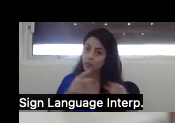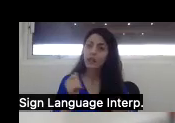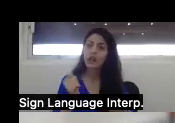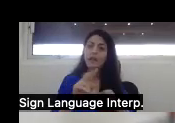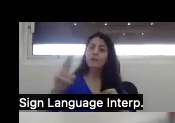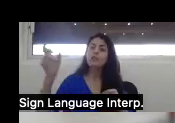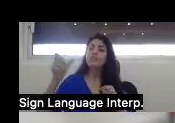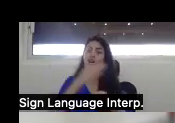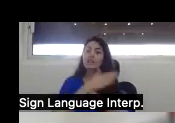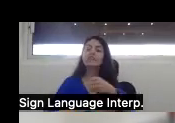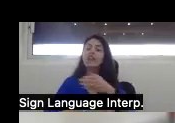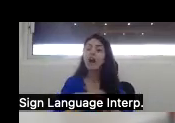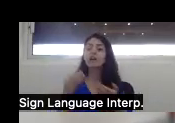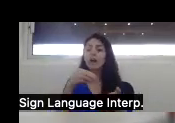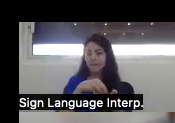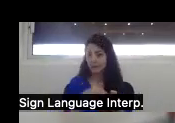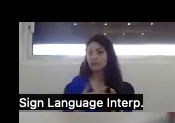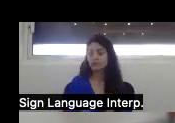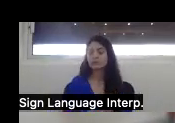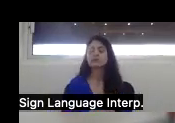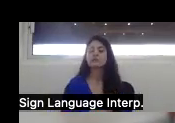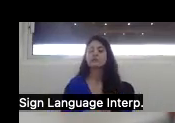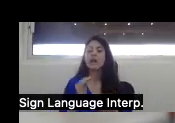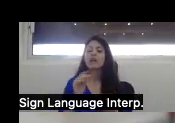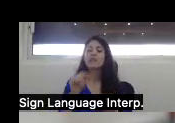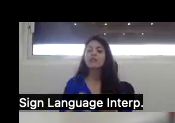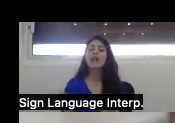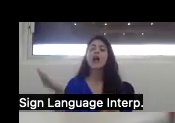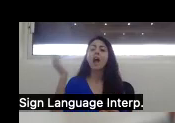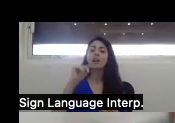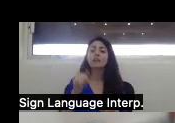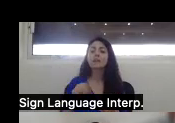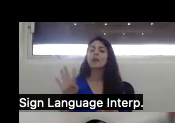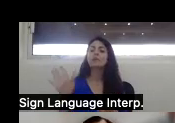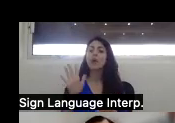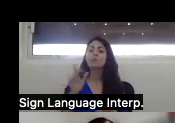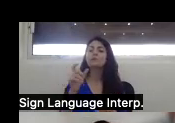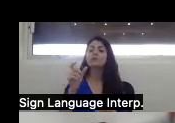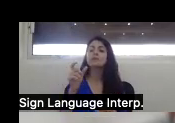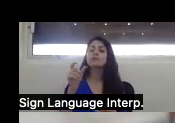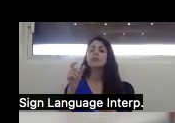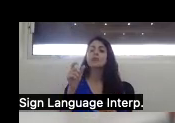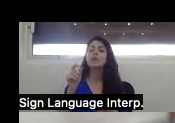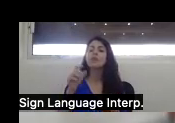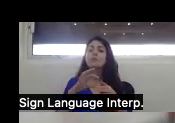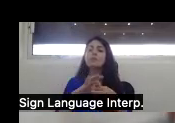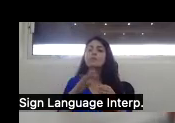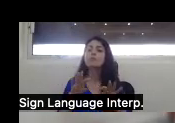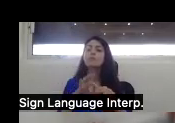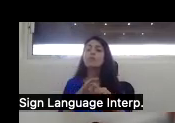organizations throughout Jordan that are critical in the provision of services. What the state doesn't do,